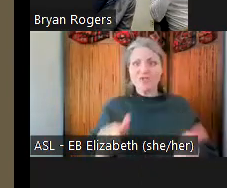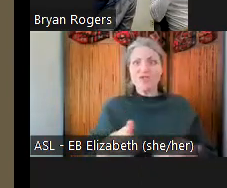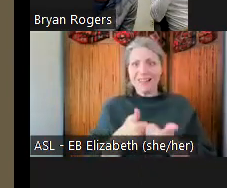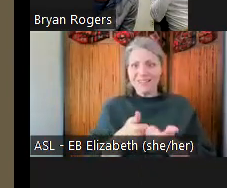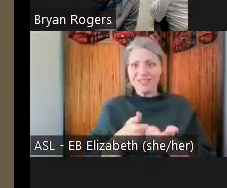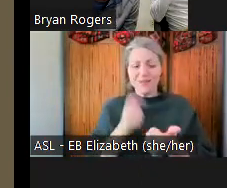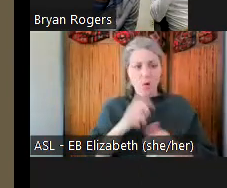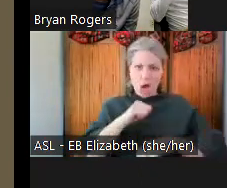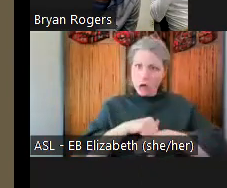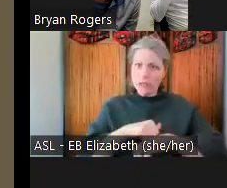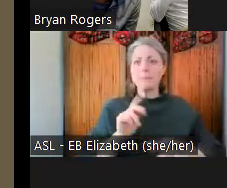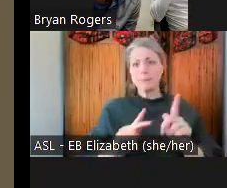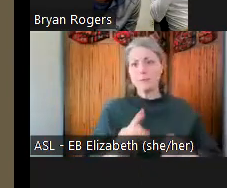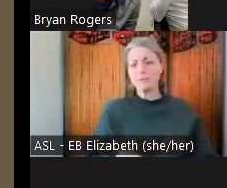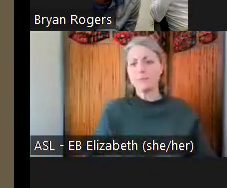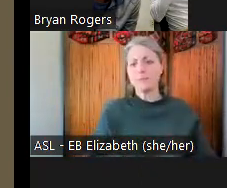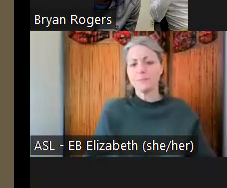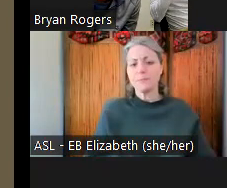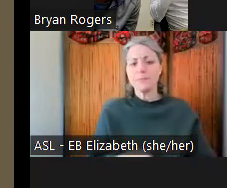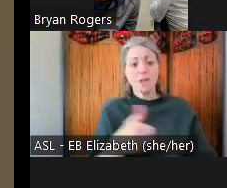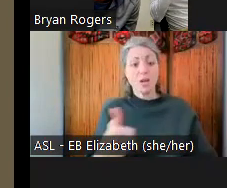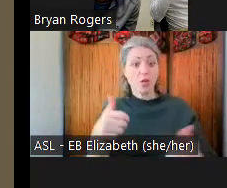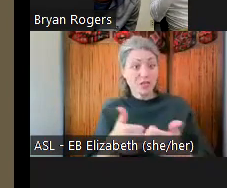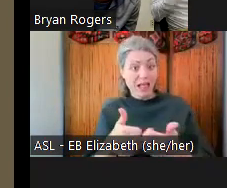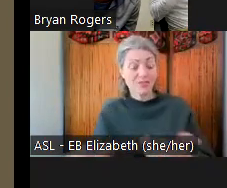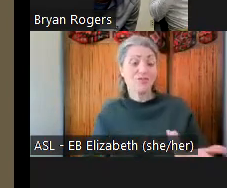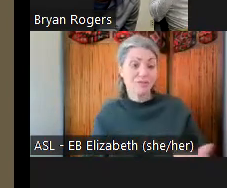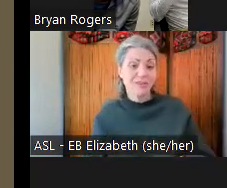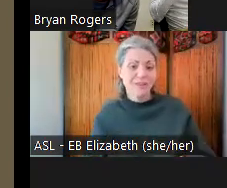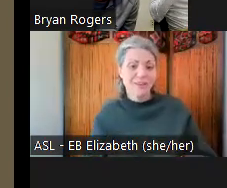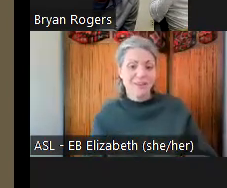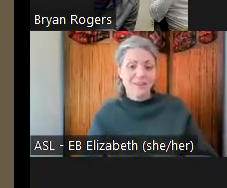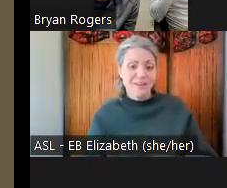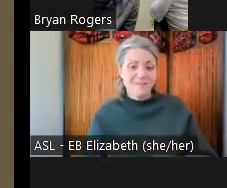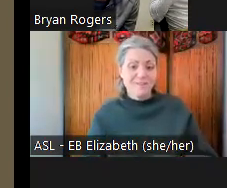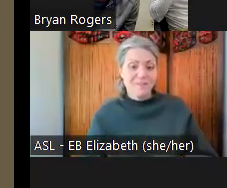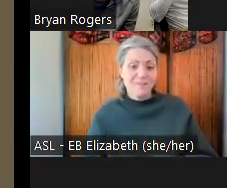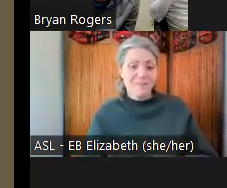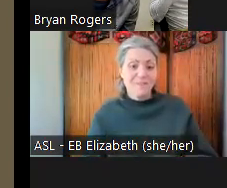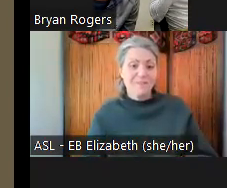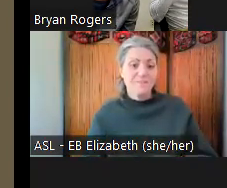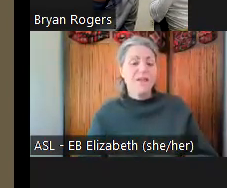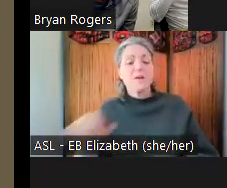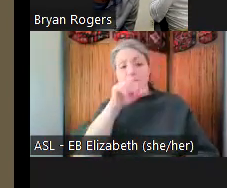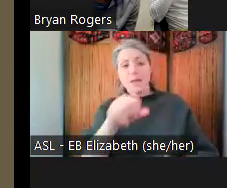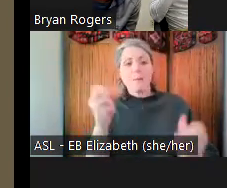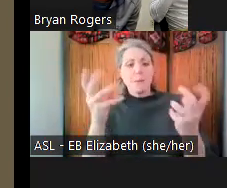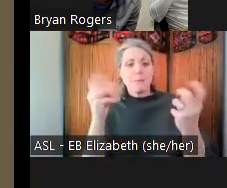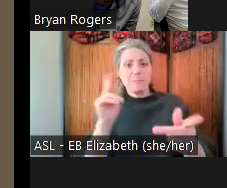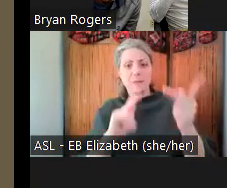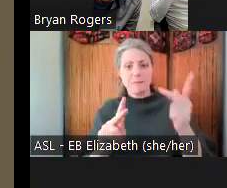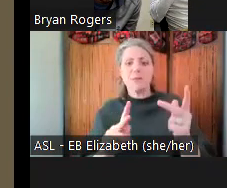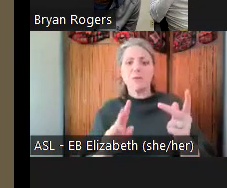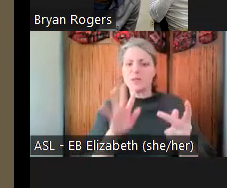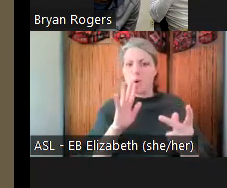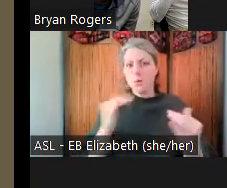Another thing, and kind of going back, so many people that spoke today did so great. And one thing that kind of stood out to me with our